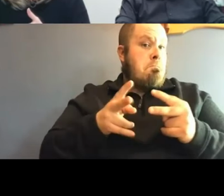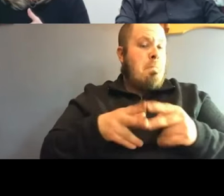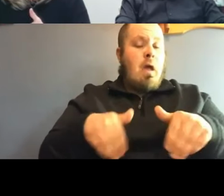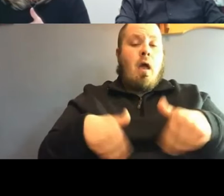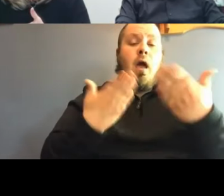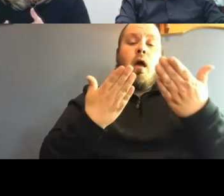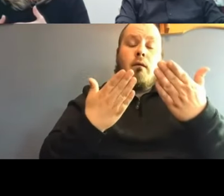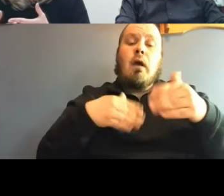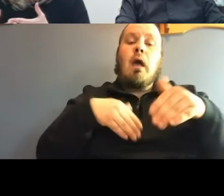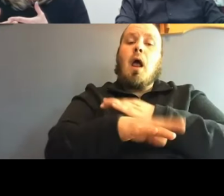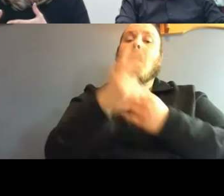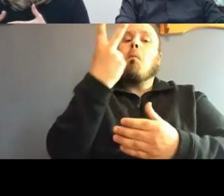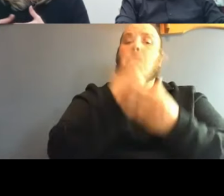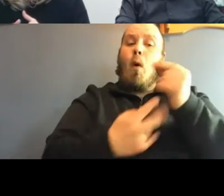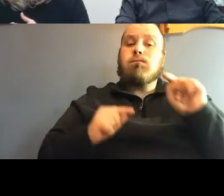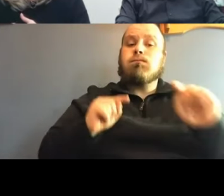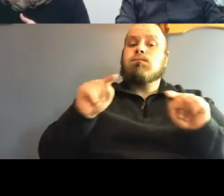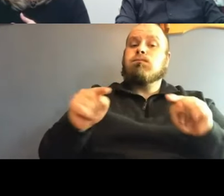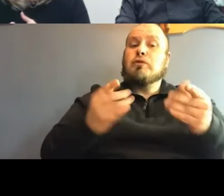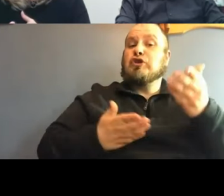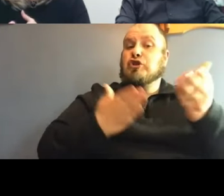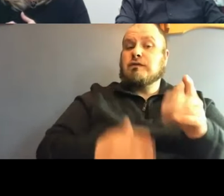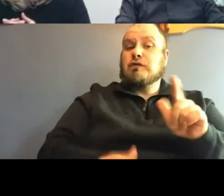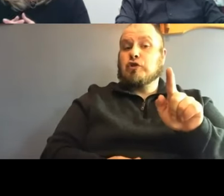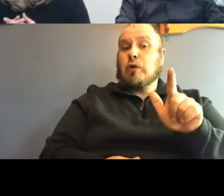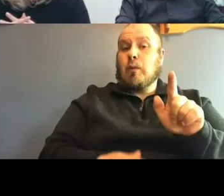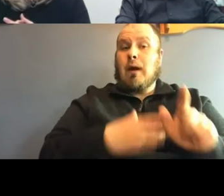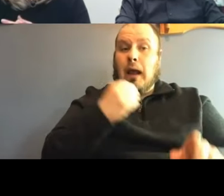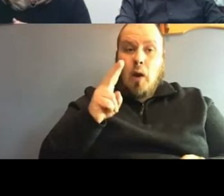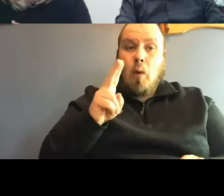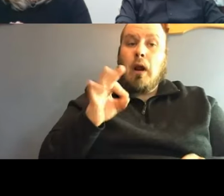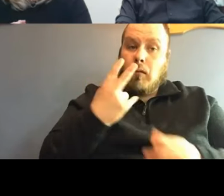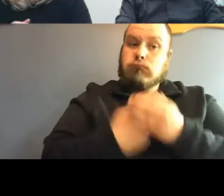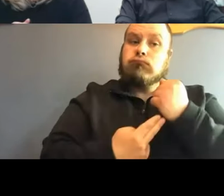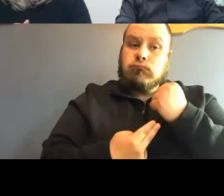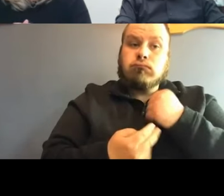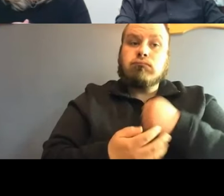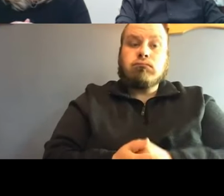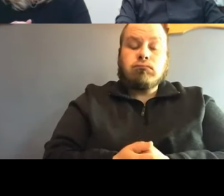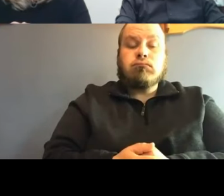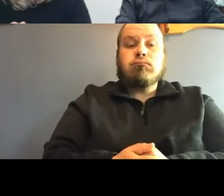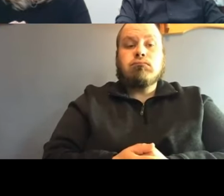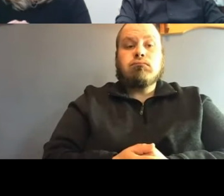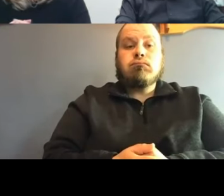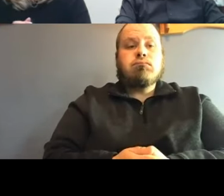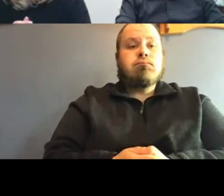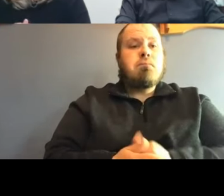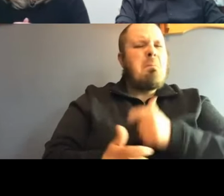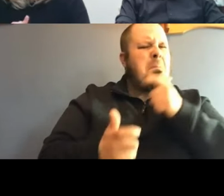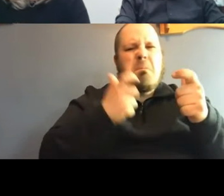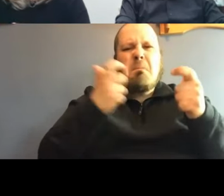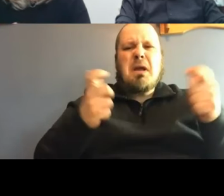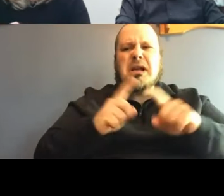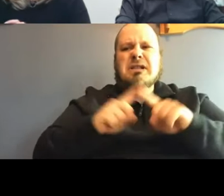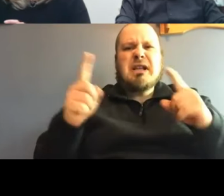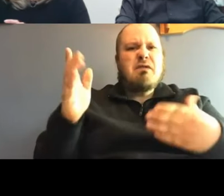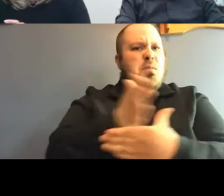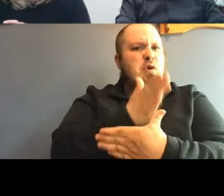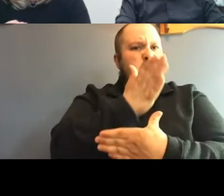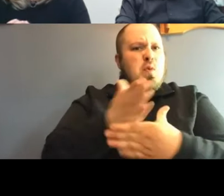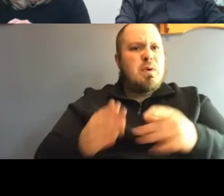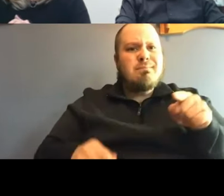both services, 21 and 29. The main difference between 29